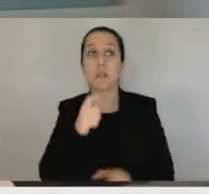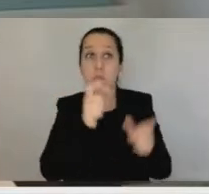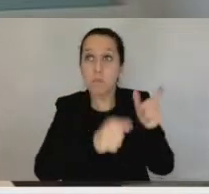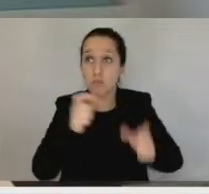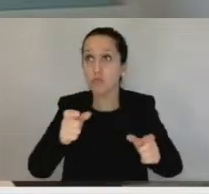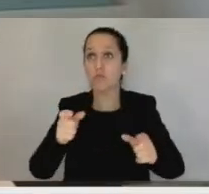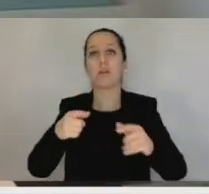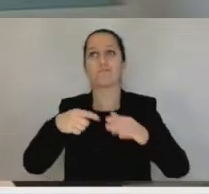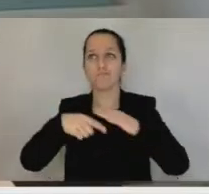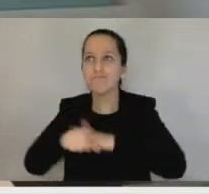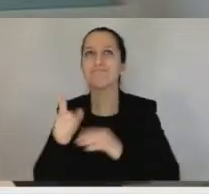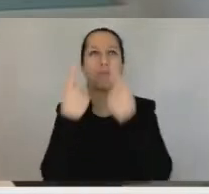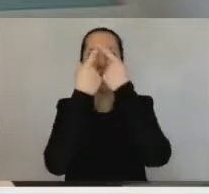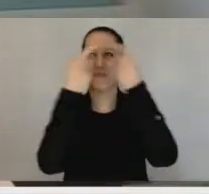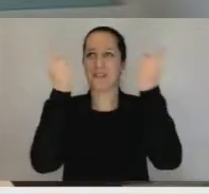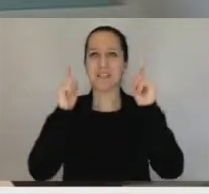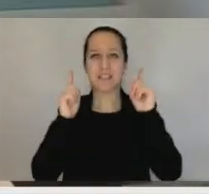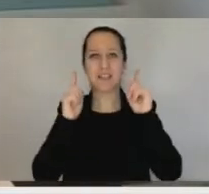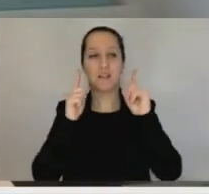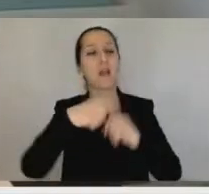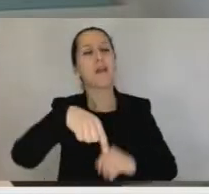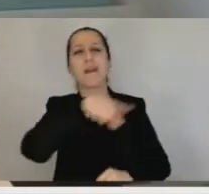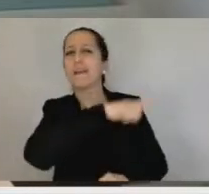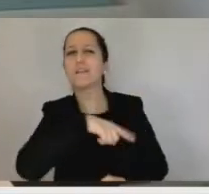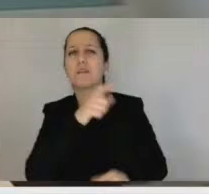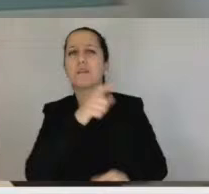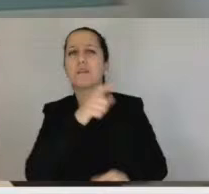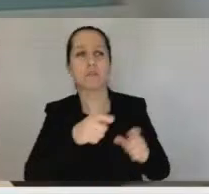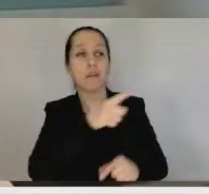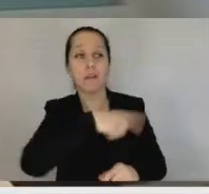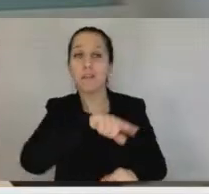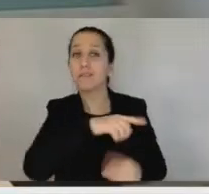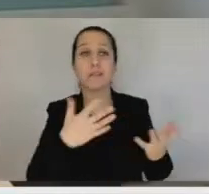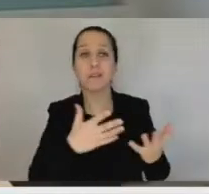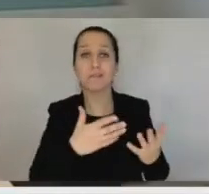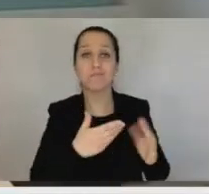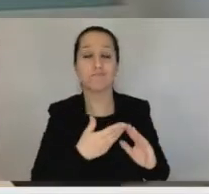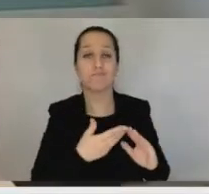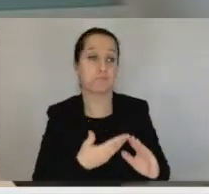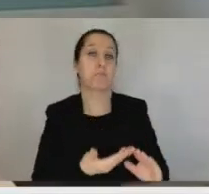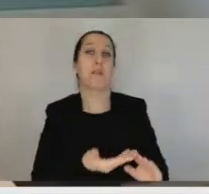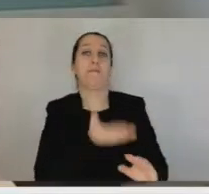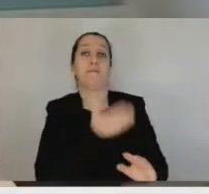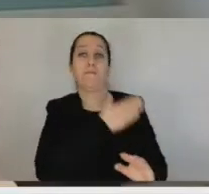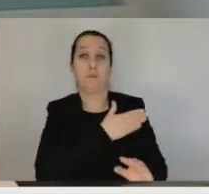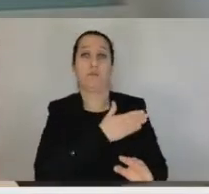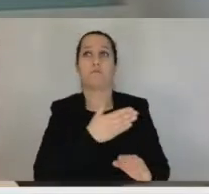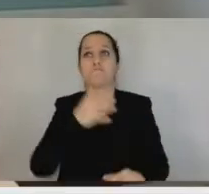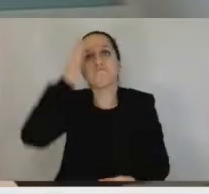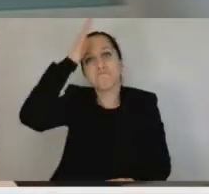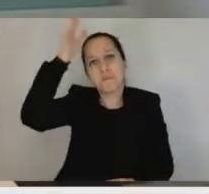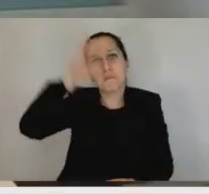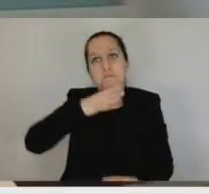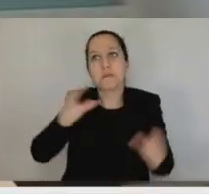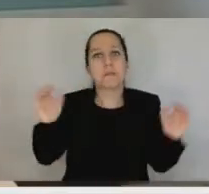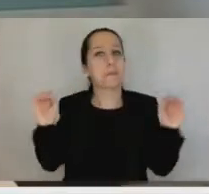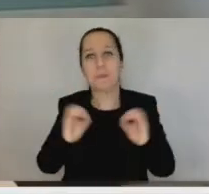the majority come from families where no one has been to university before.